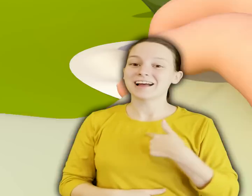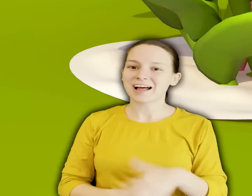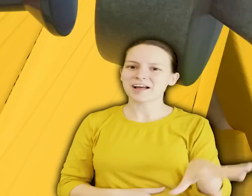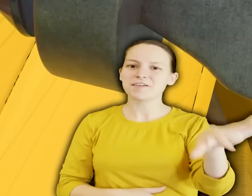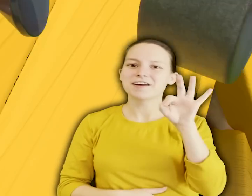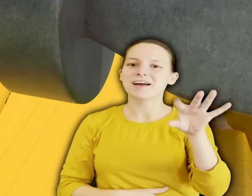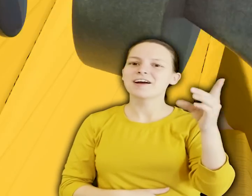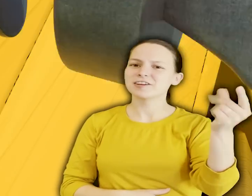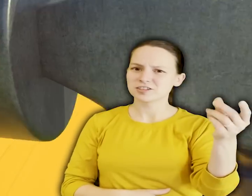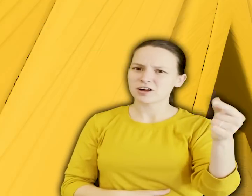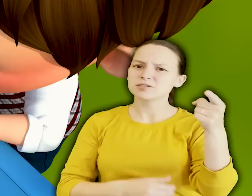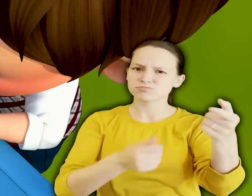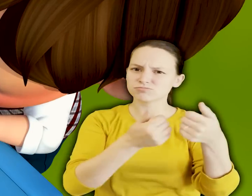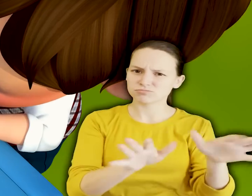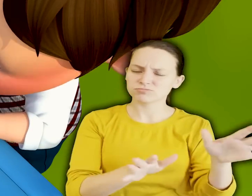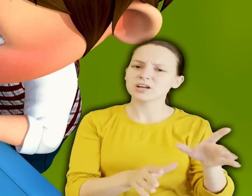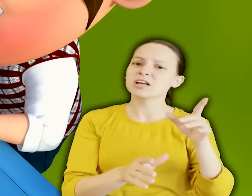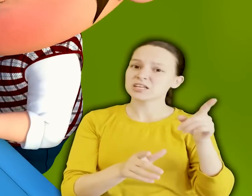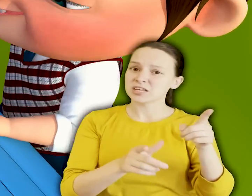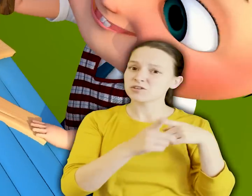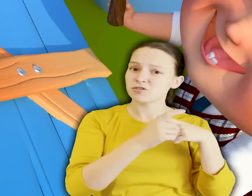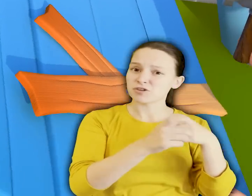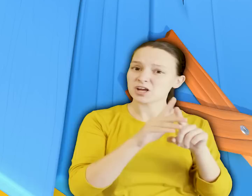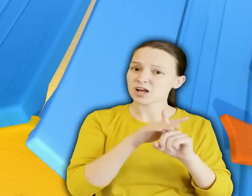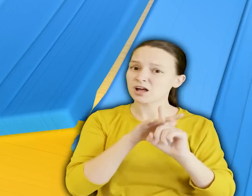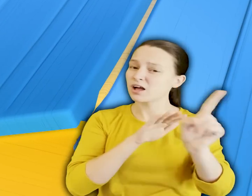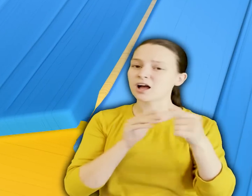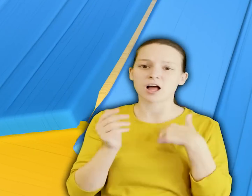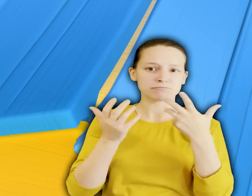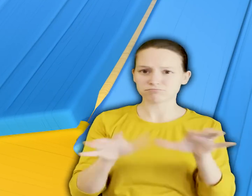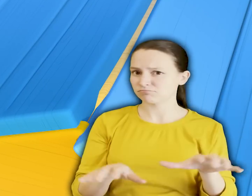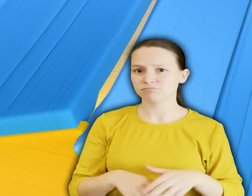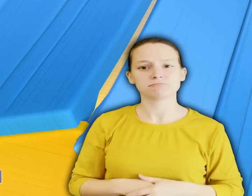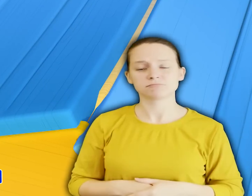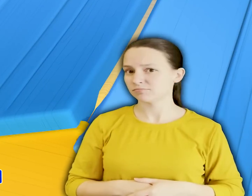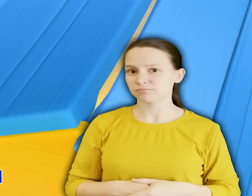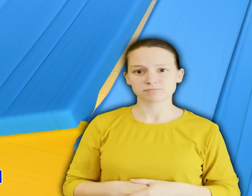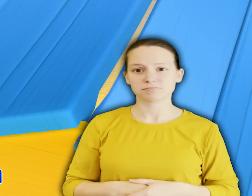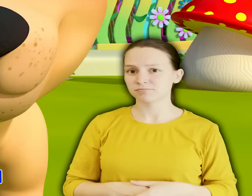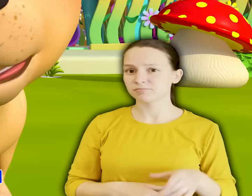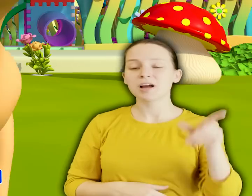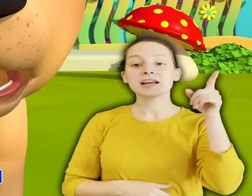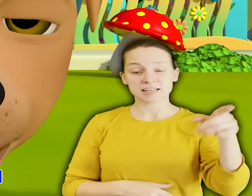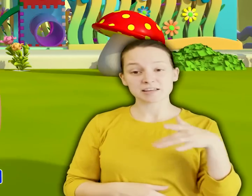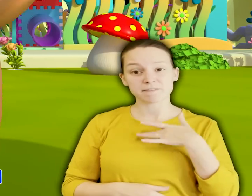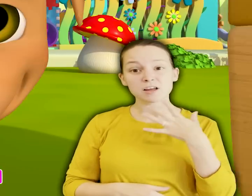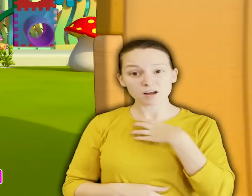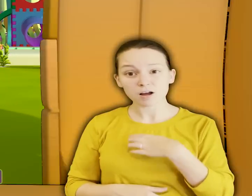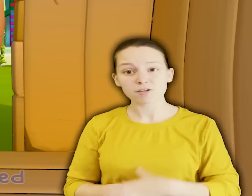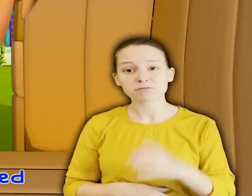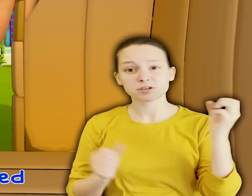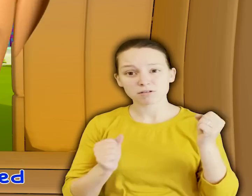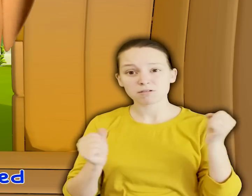goodbye I found a dog as stray don't want him to run away he feels hungry